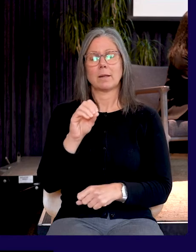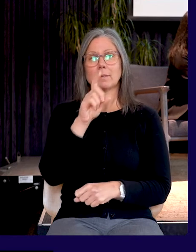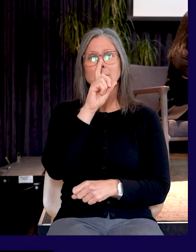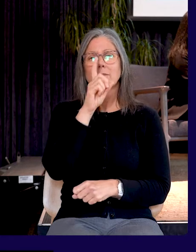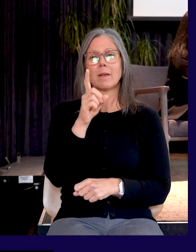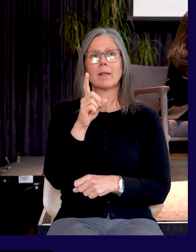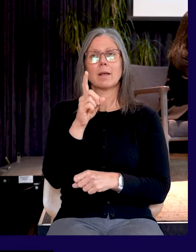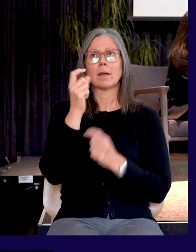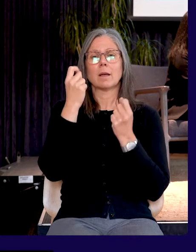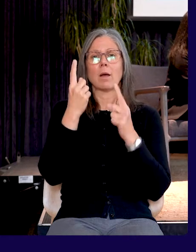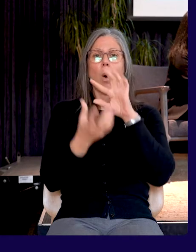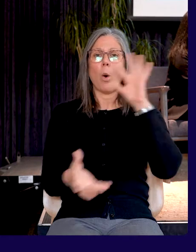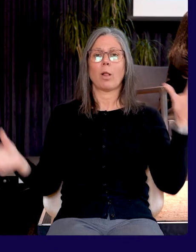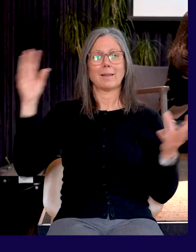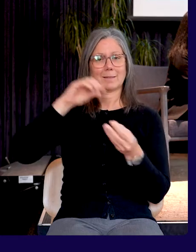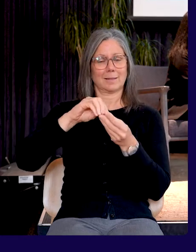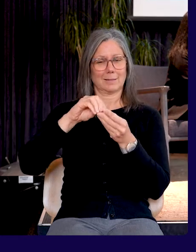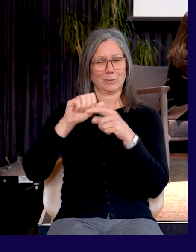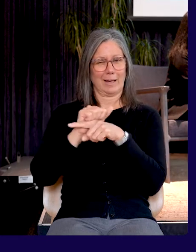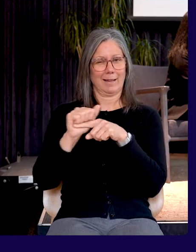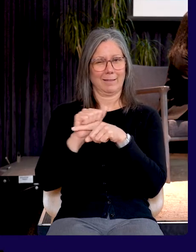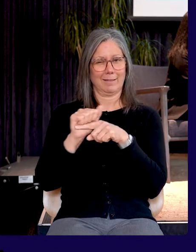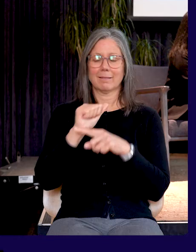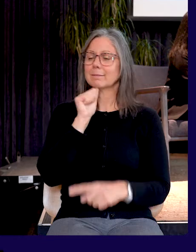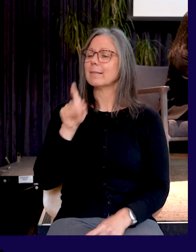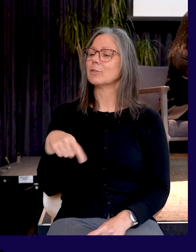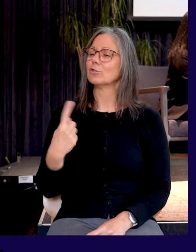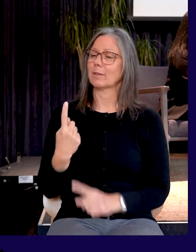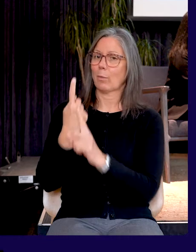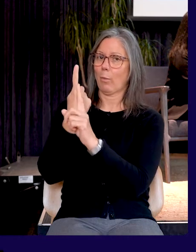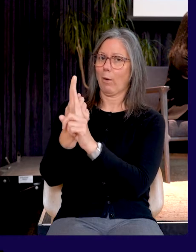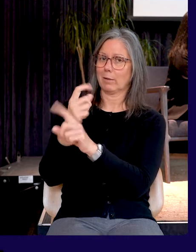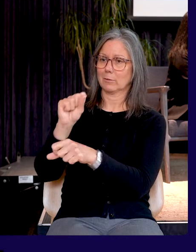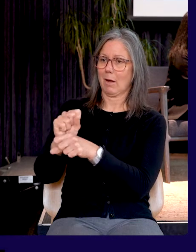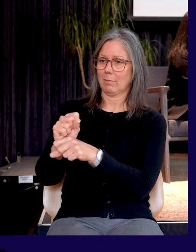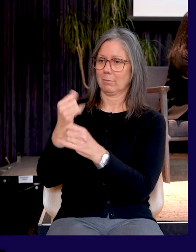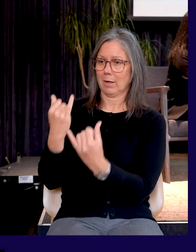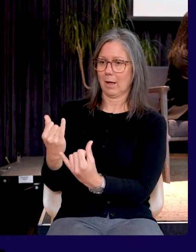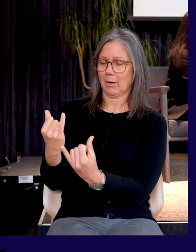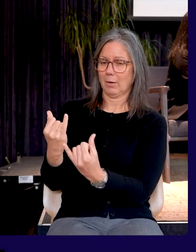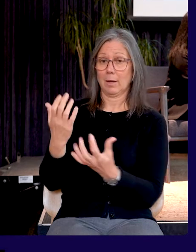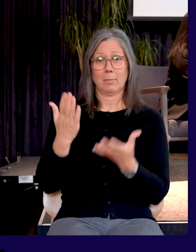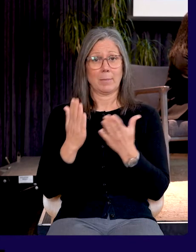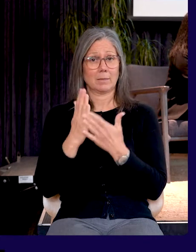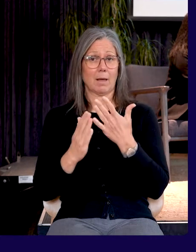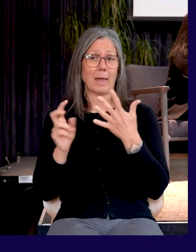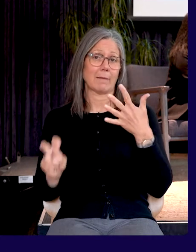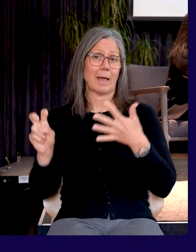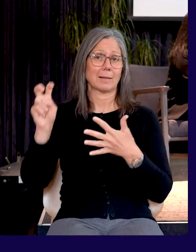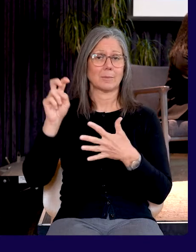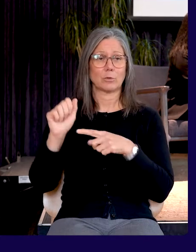with holistic training, if you will, not just this is how you do your job at the moment, maybe there's some advancement